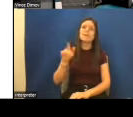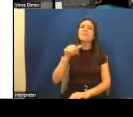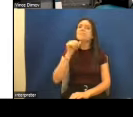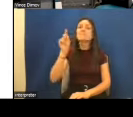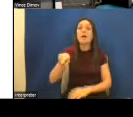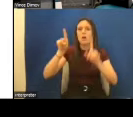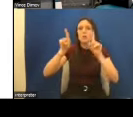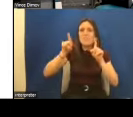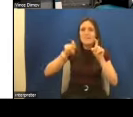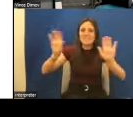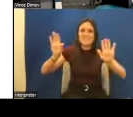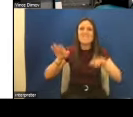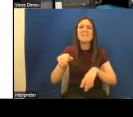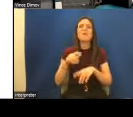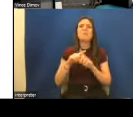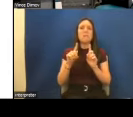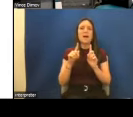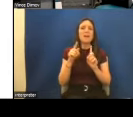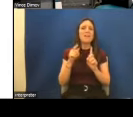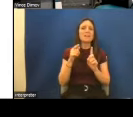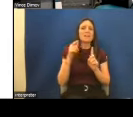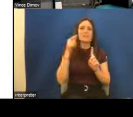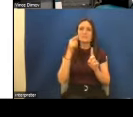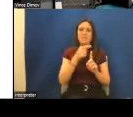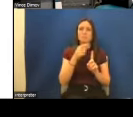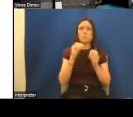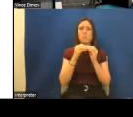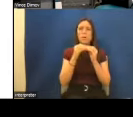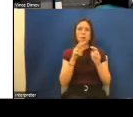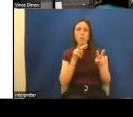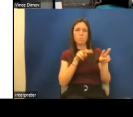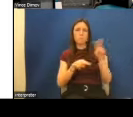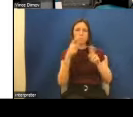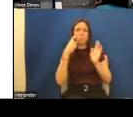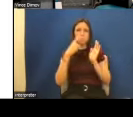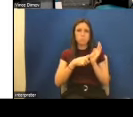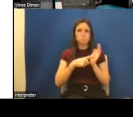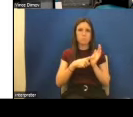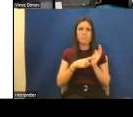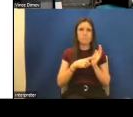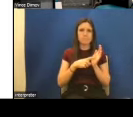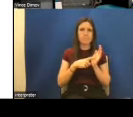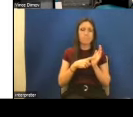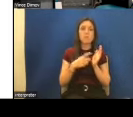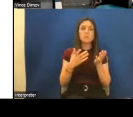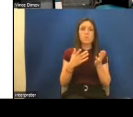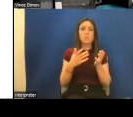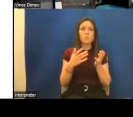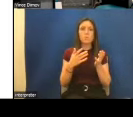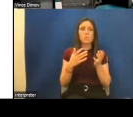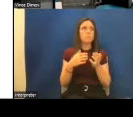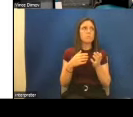quiz, but it is an exercise in just noticing things. And that's really